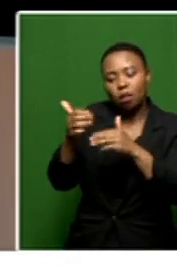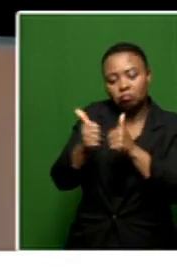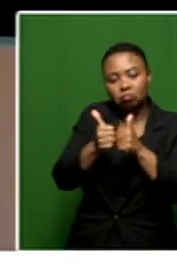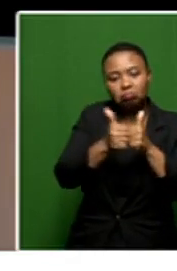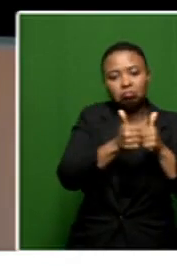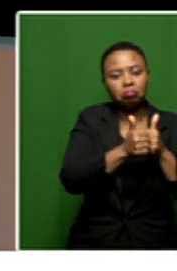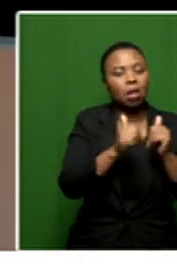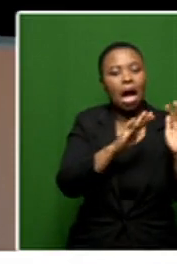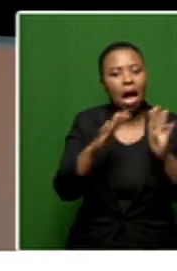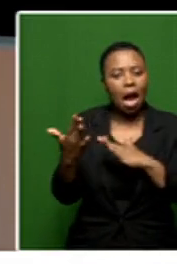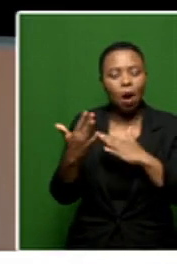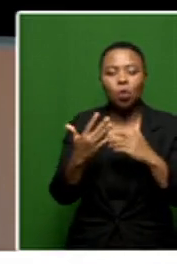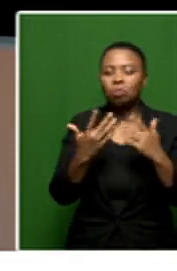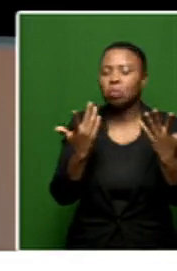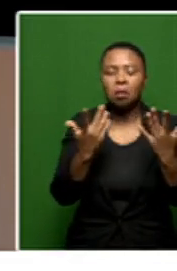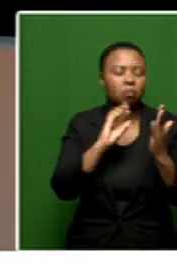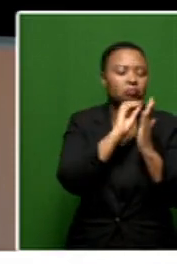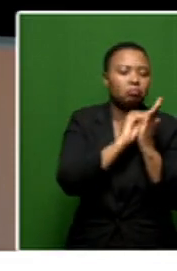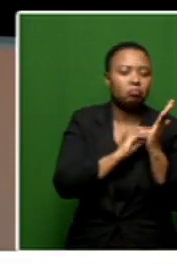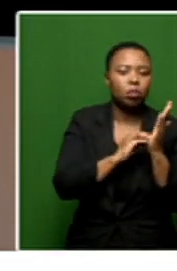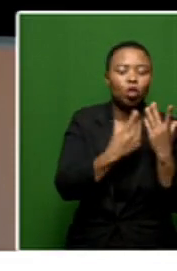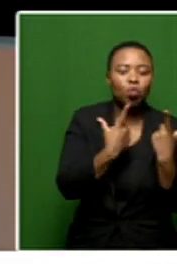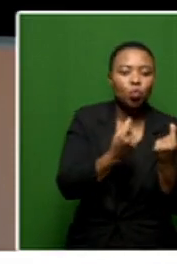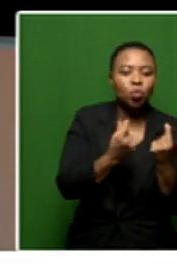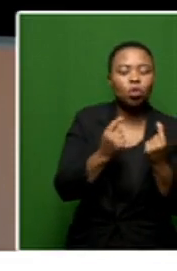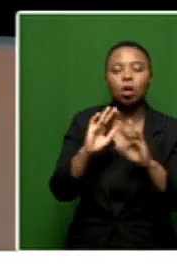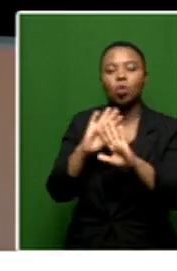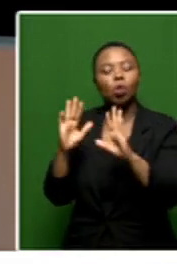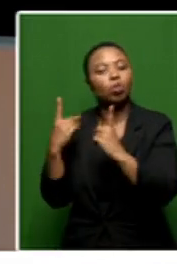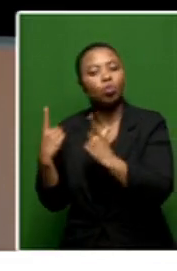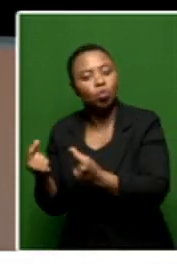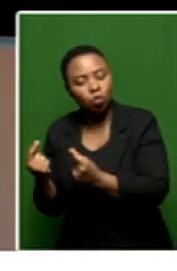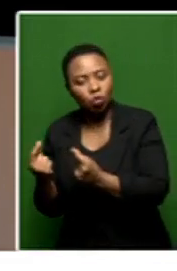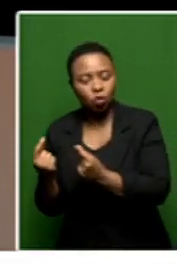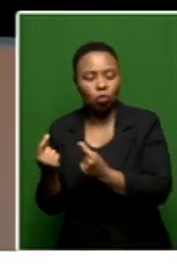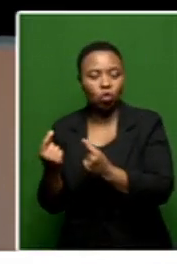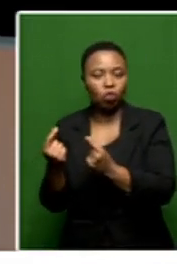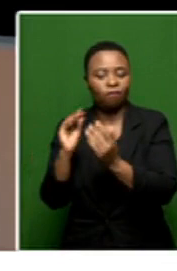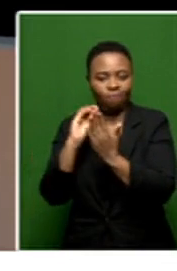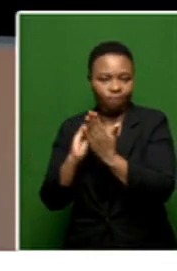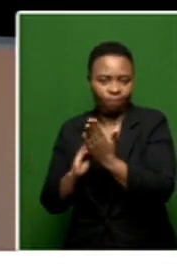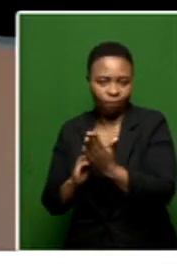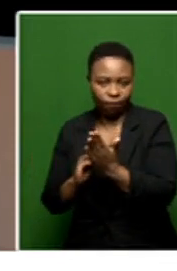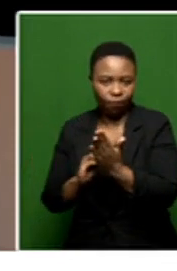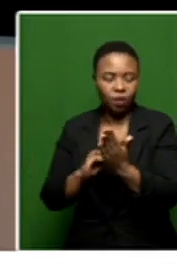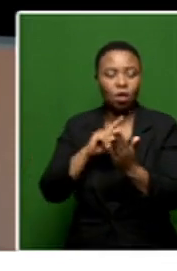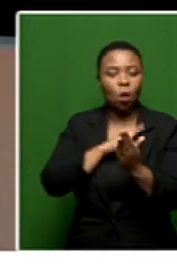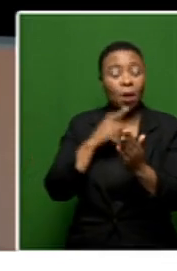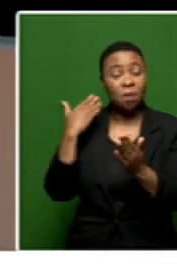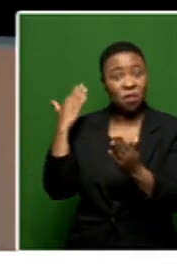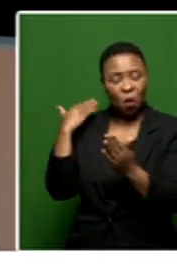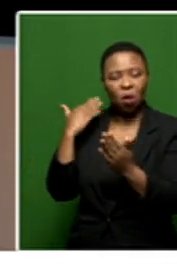some do's and don'ts, if you like, because leaving it to political parties has actually been